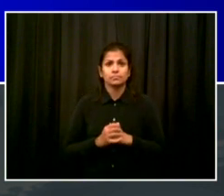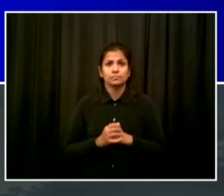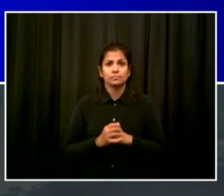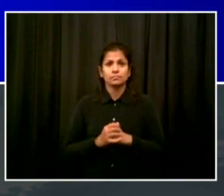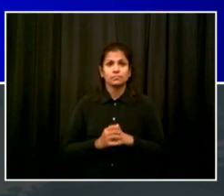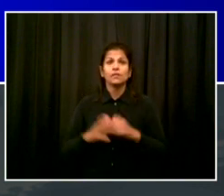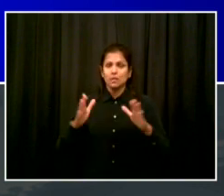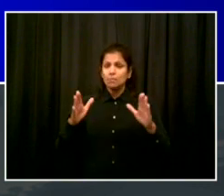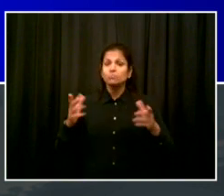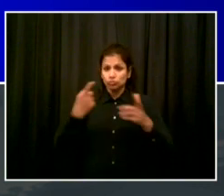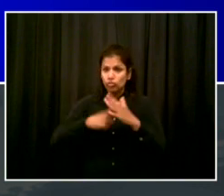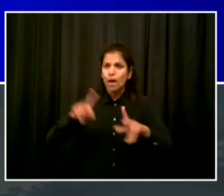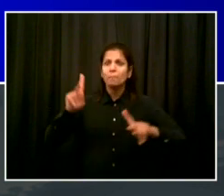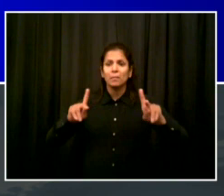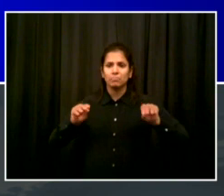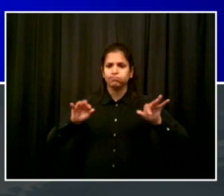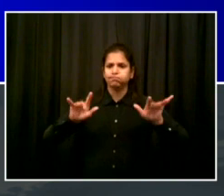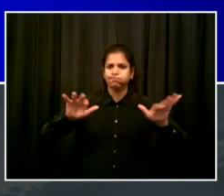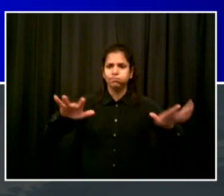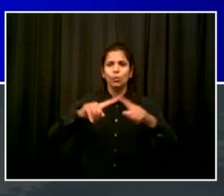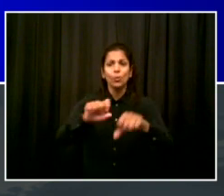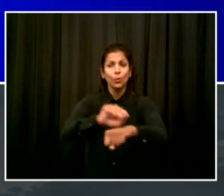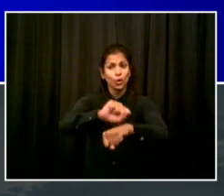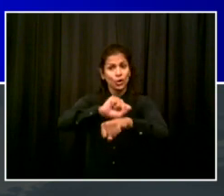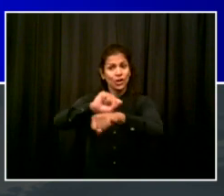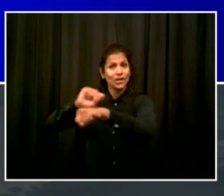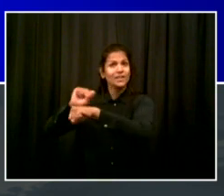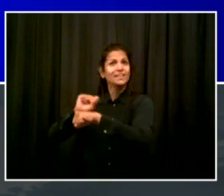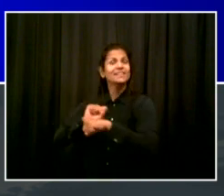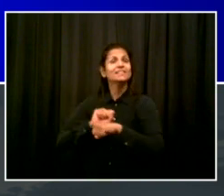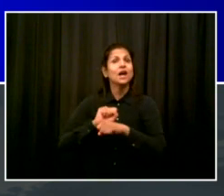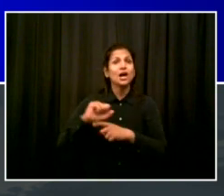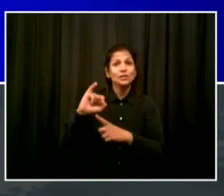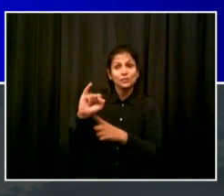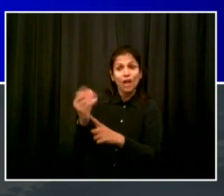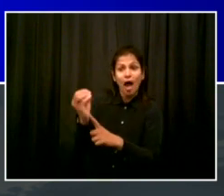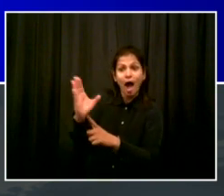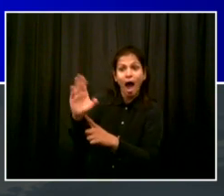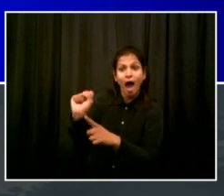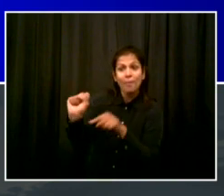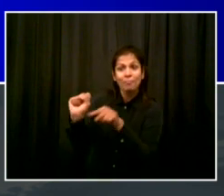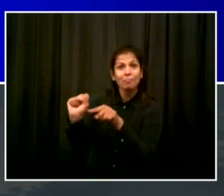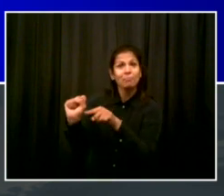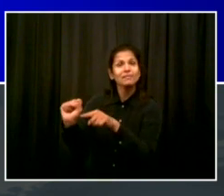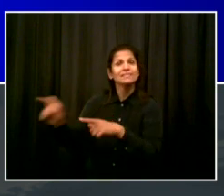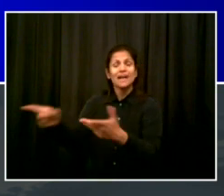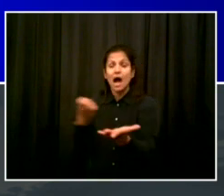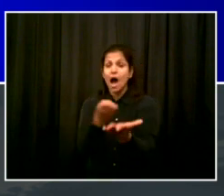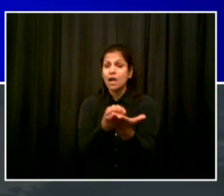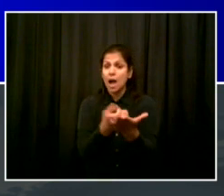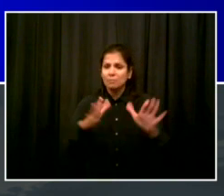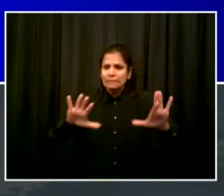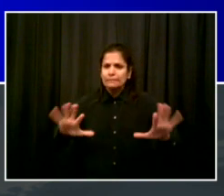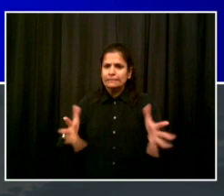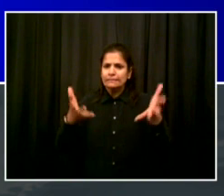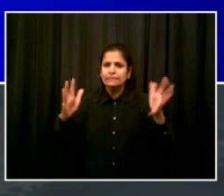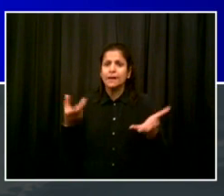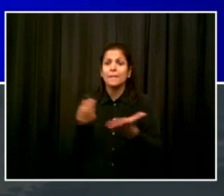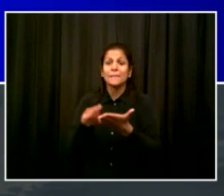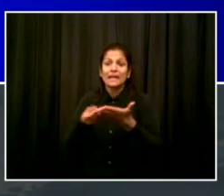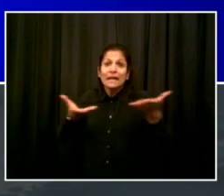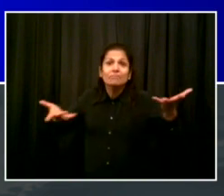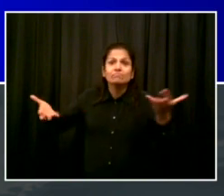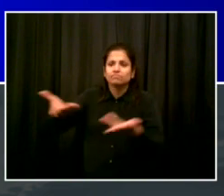that's clearly been a real success, which is what we've seen with our restaurants. Incredible response to the